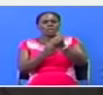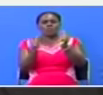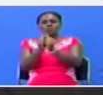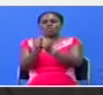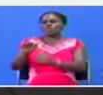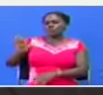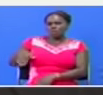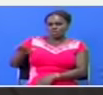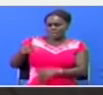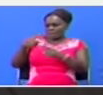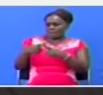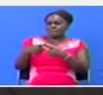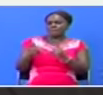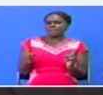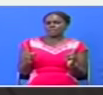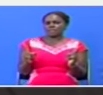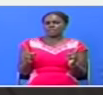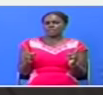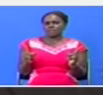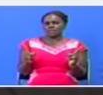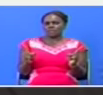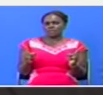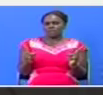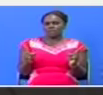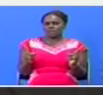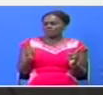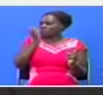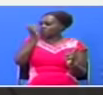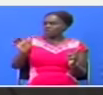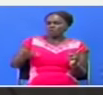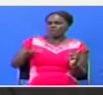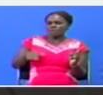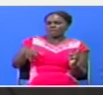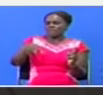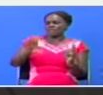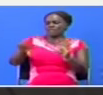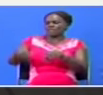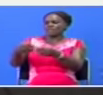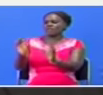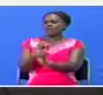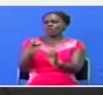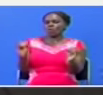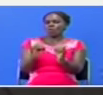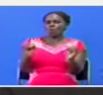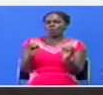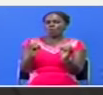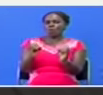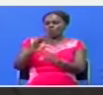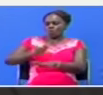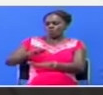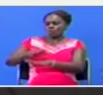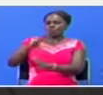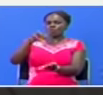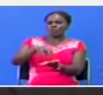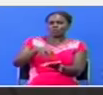women. Yet, we denigrate them and ensure that they are not given prime positions